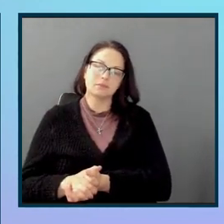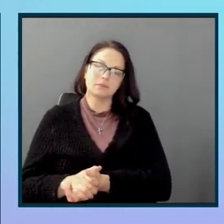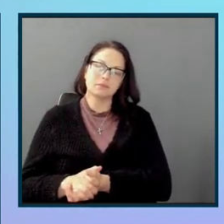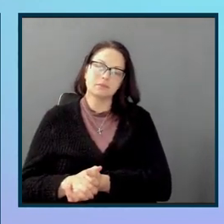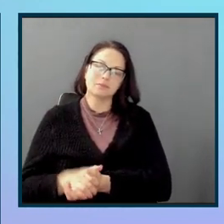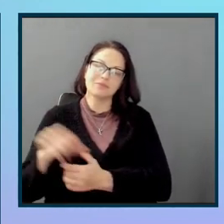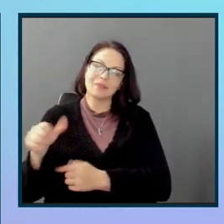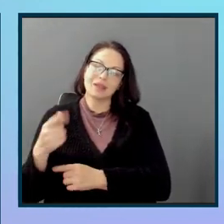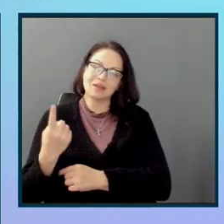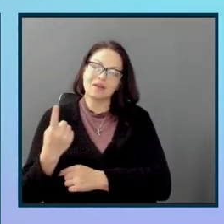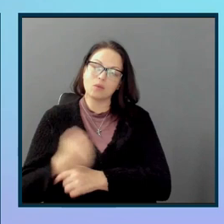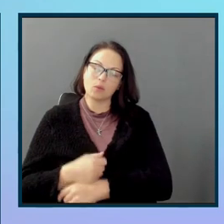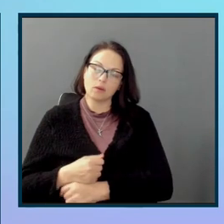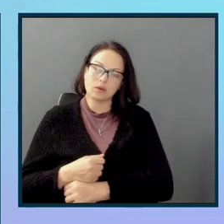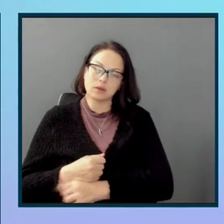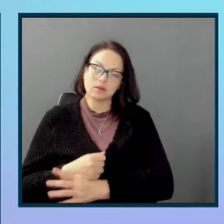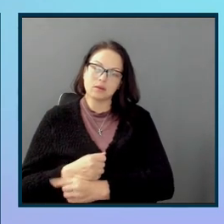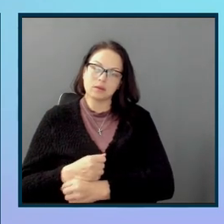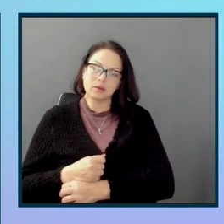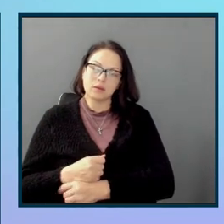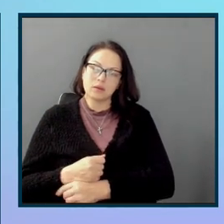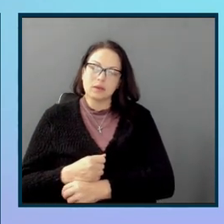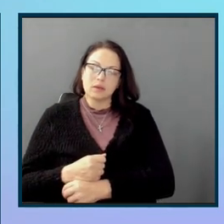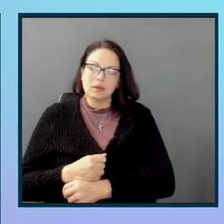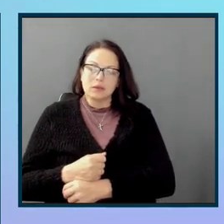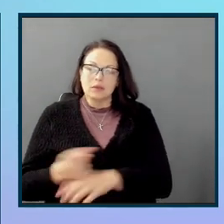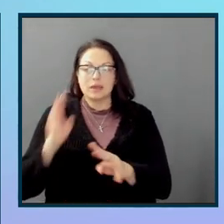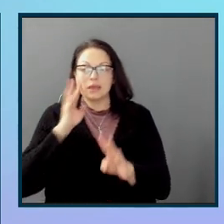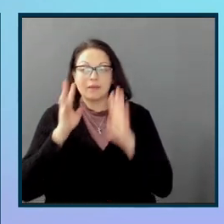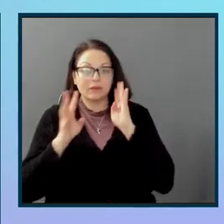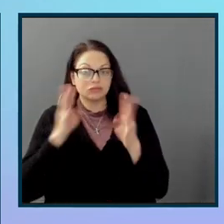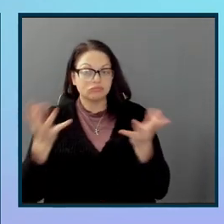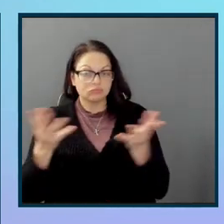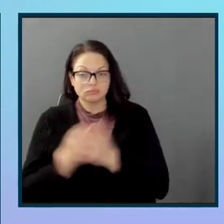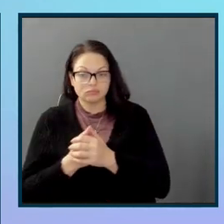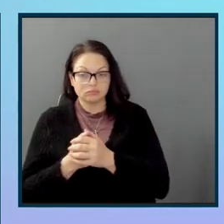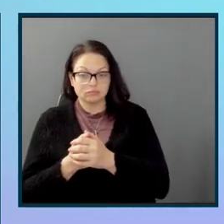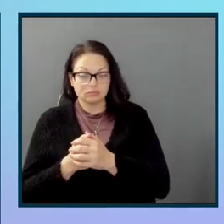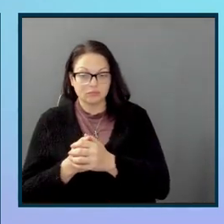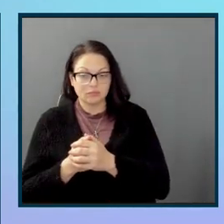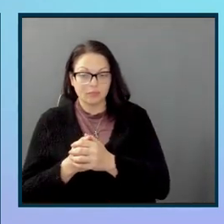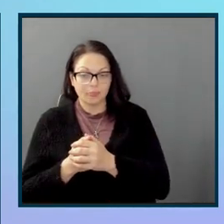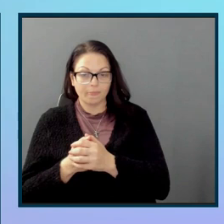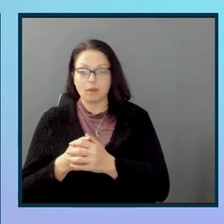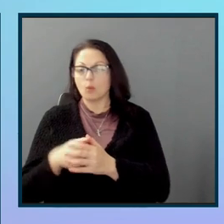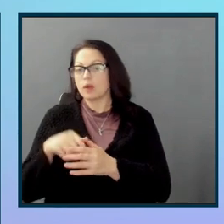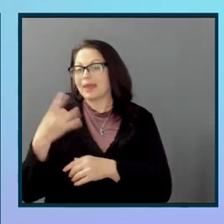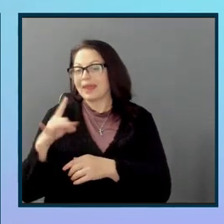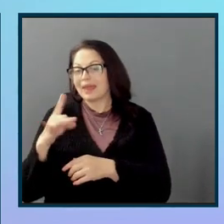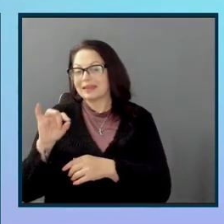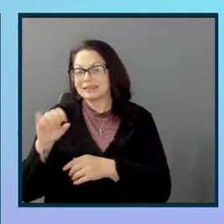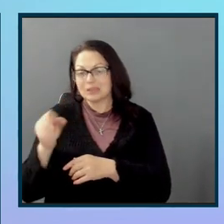Another one where it drives innovation. Well, in the 1800s, we had